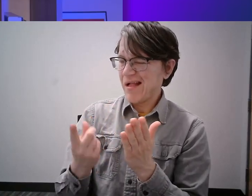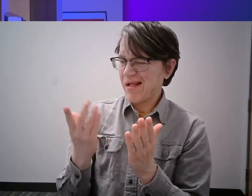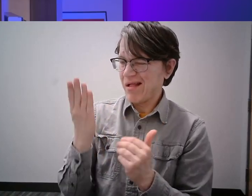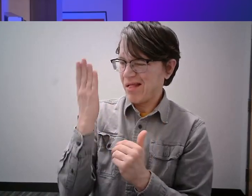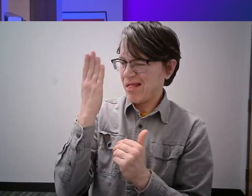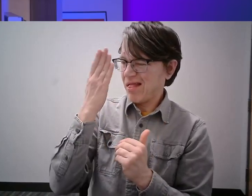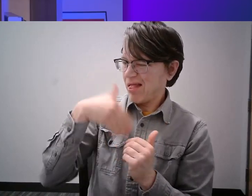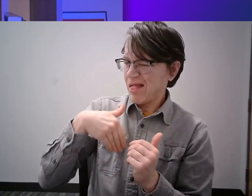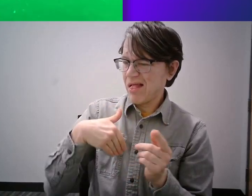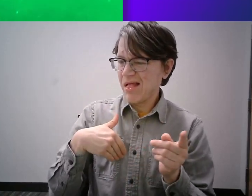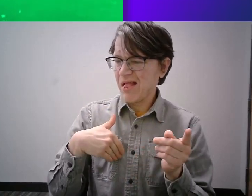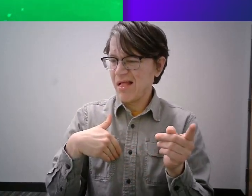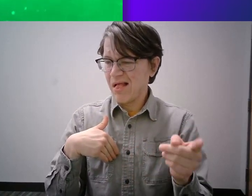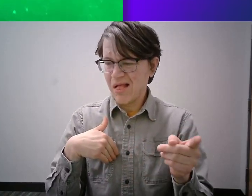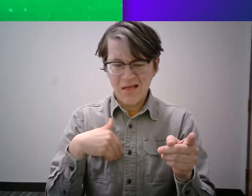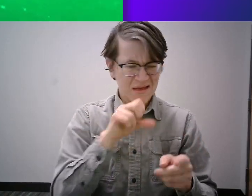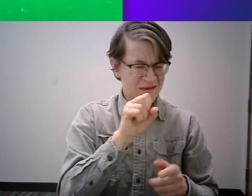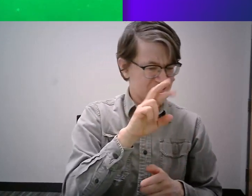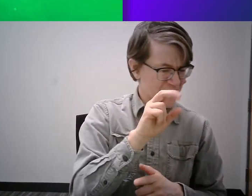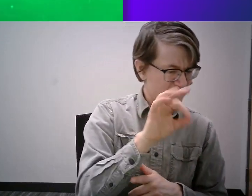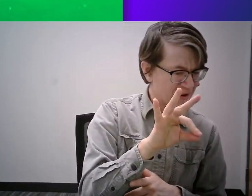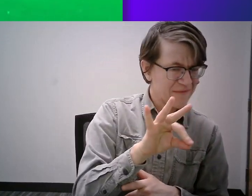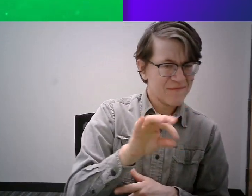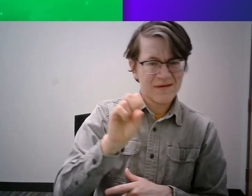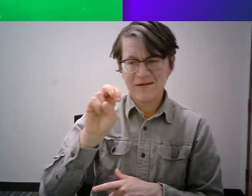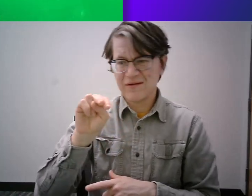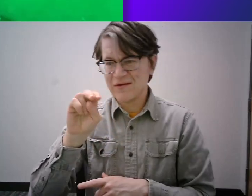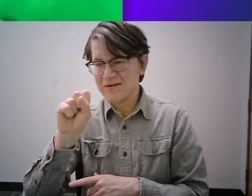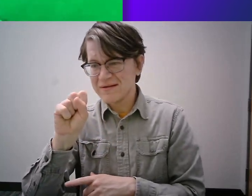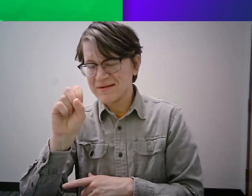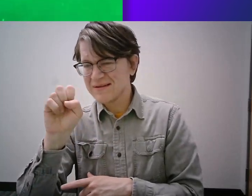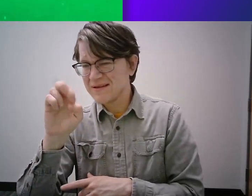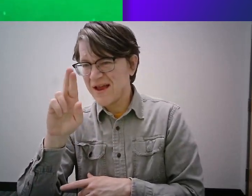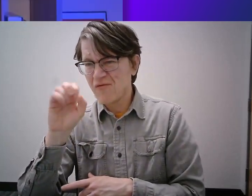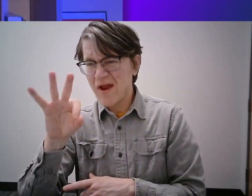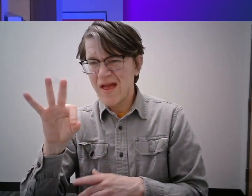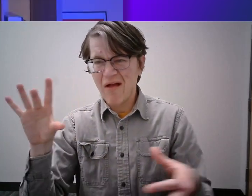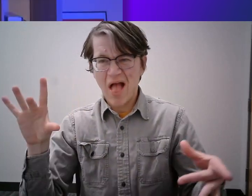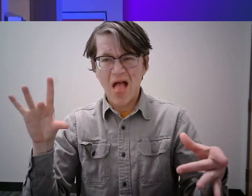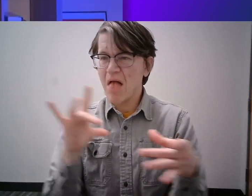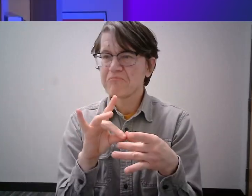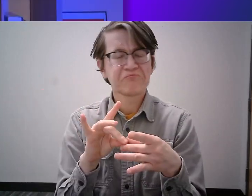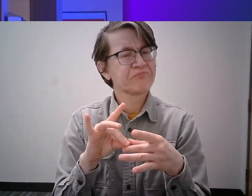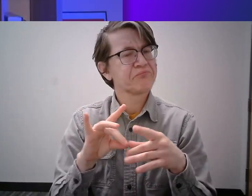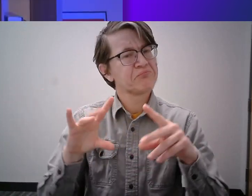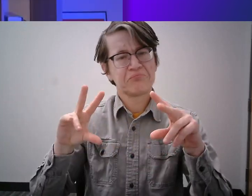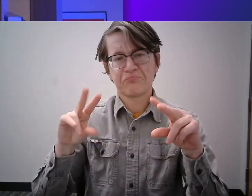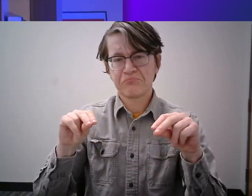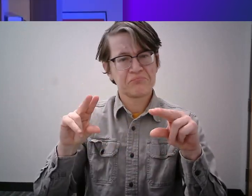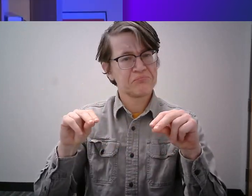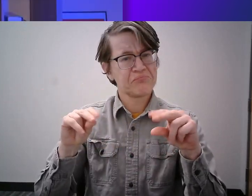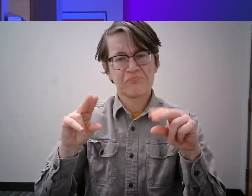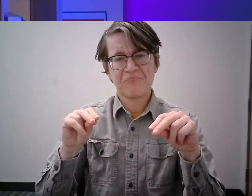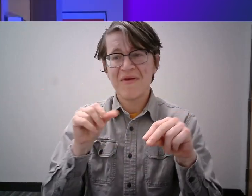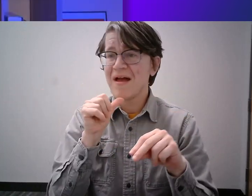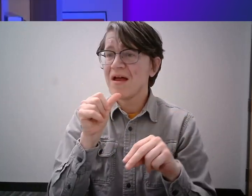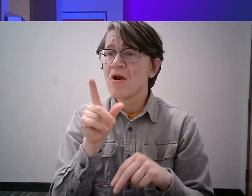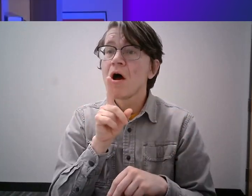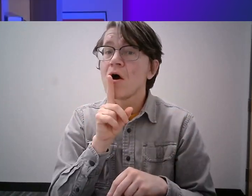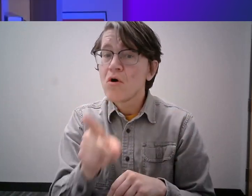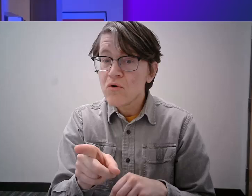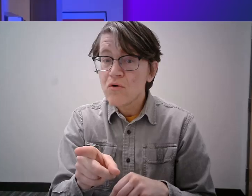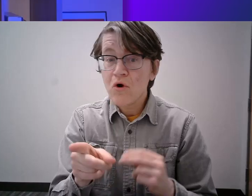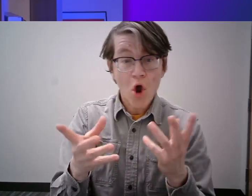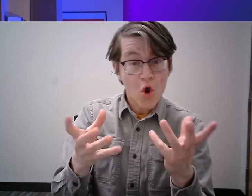you from the truth. Do you want to know what it is? The